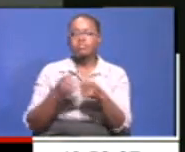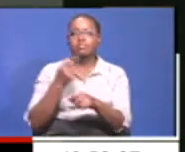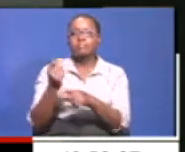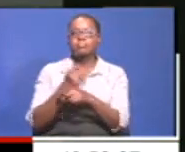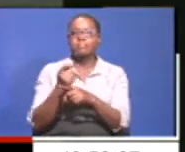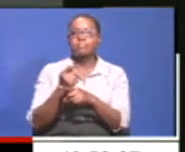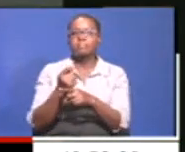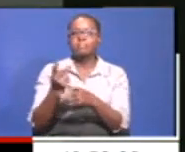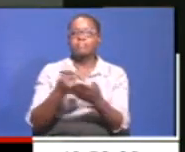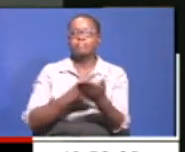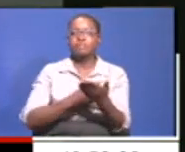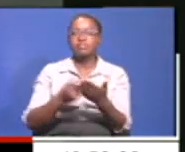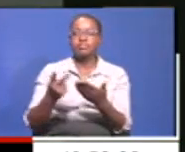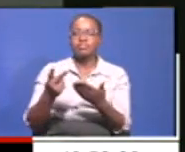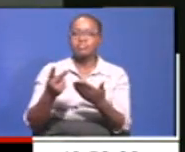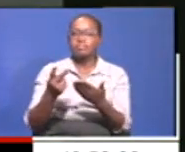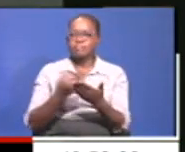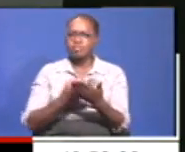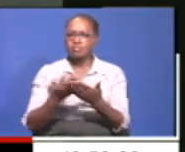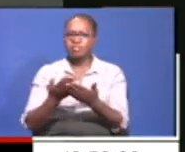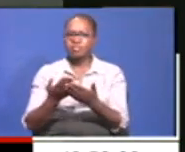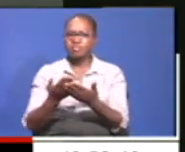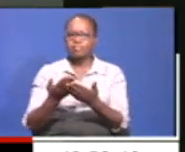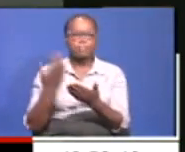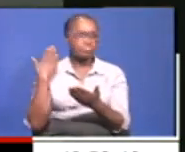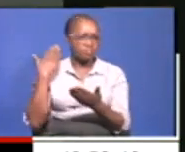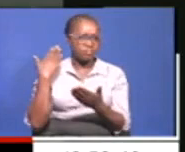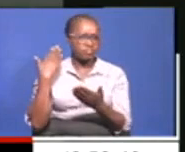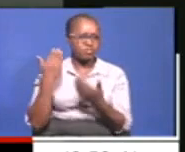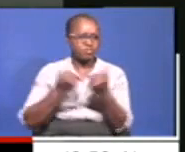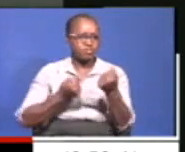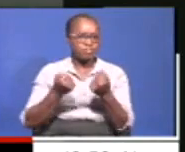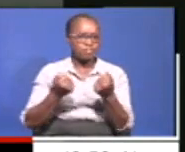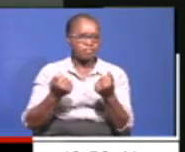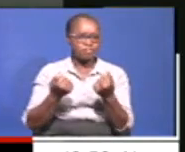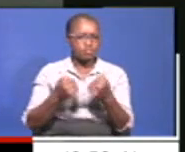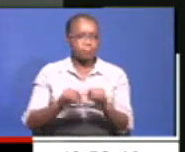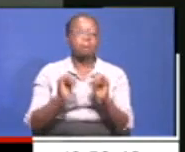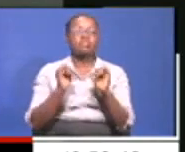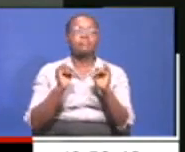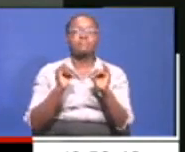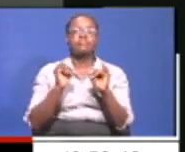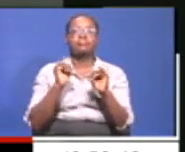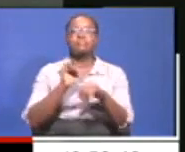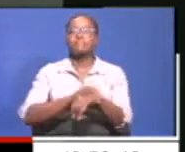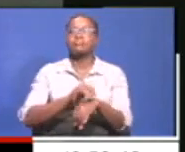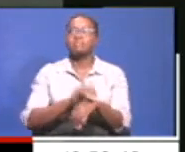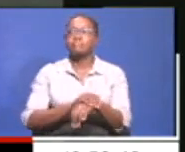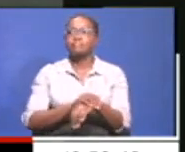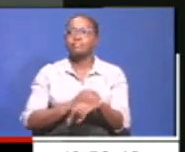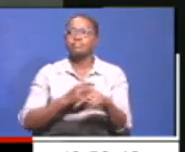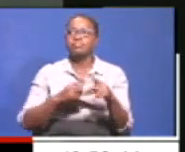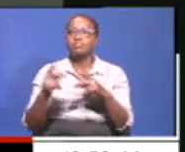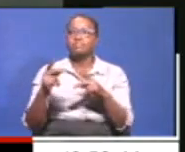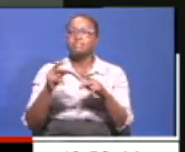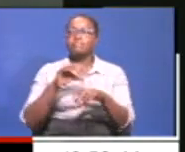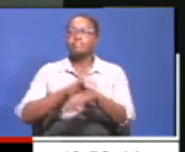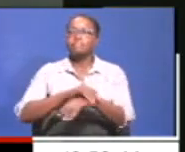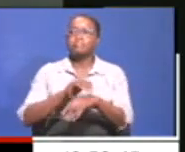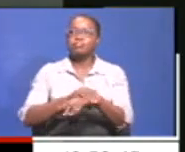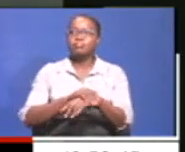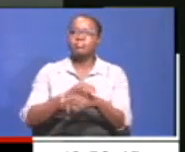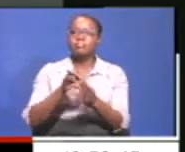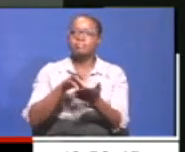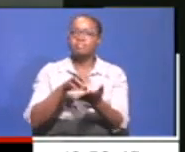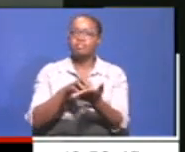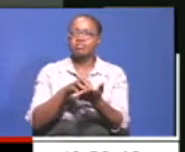ago with the car. We tested it. It is good. Subaru N10. It's very good. It's in good condition.